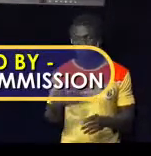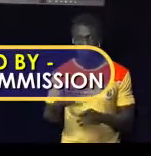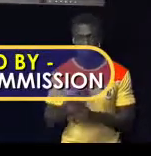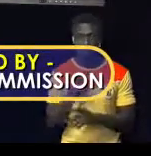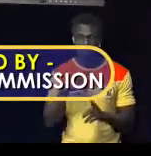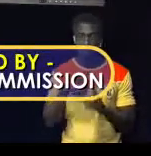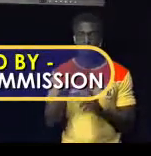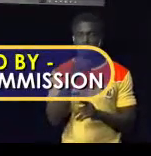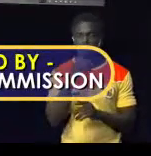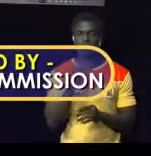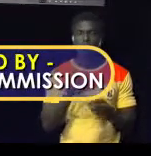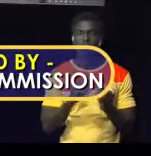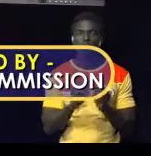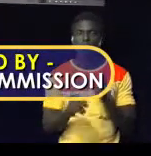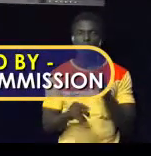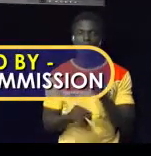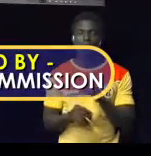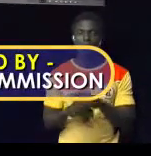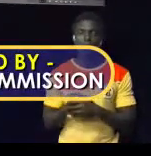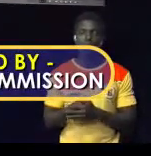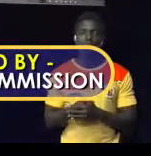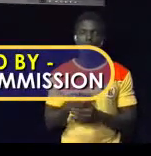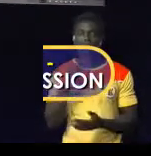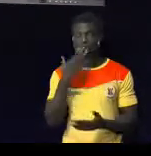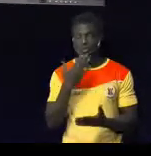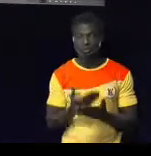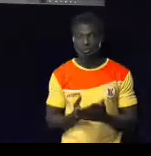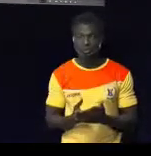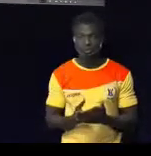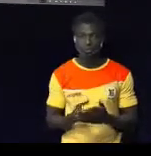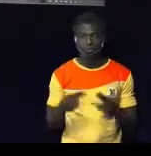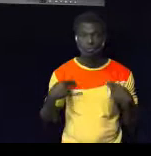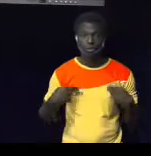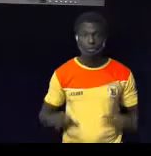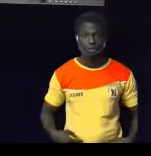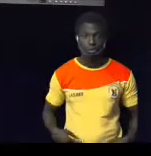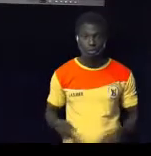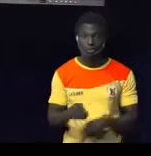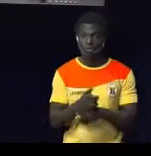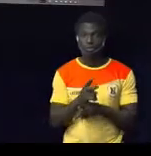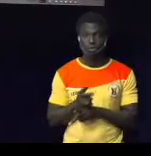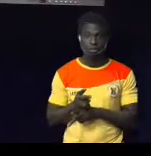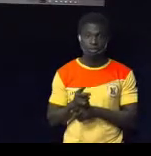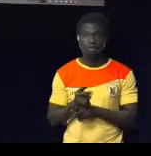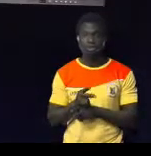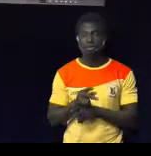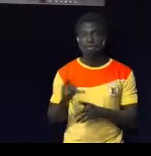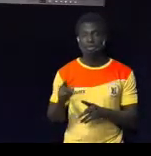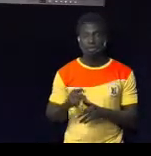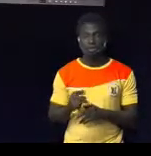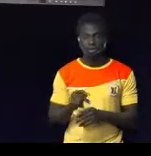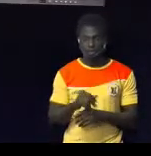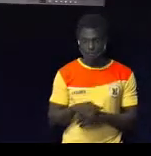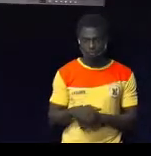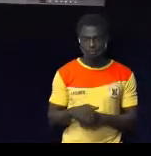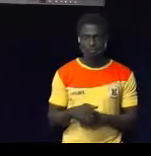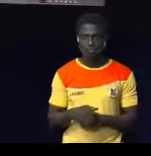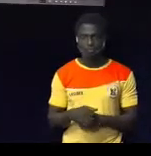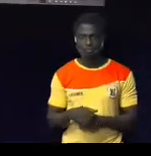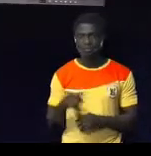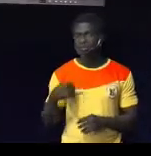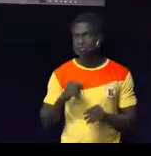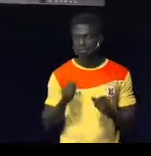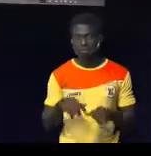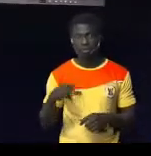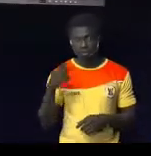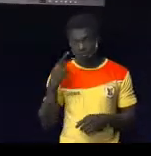foreign culture. One, good healthcare system and practice. Good healthcare system and